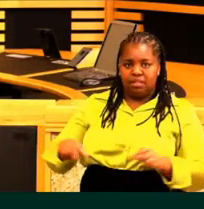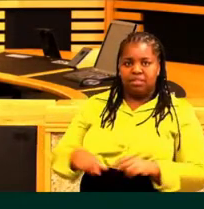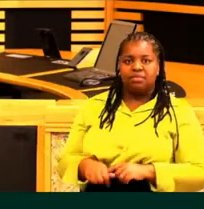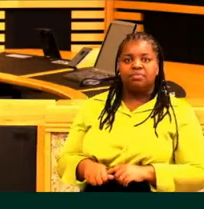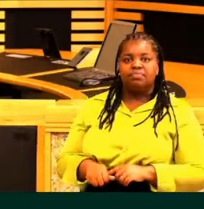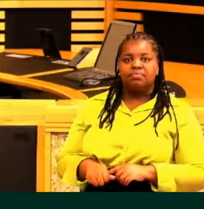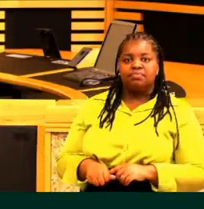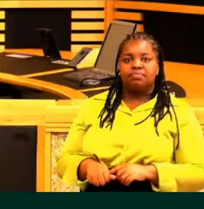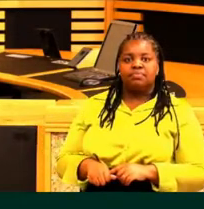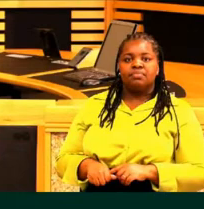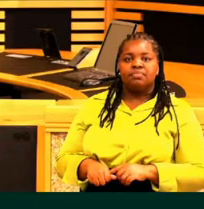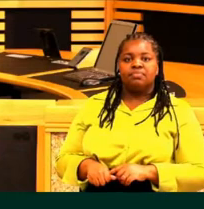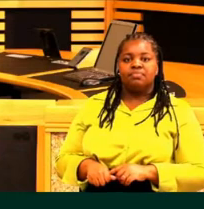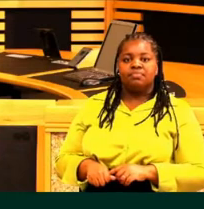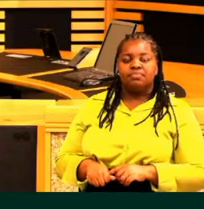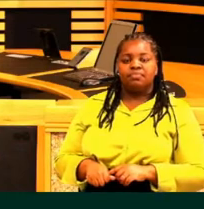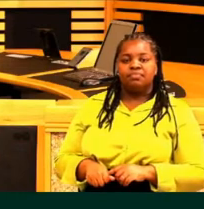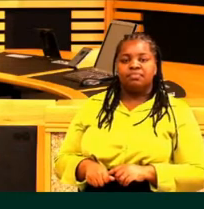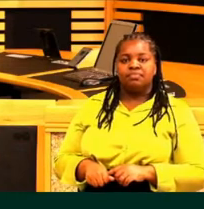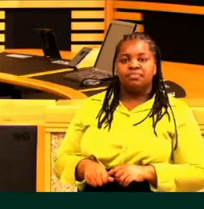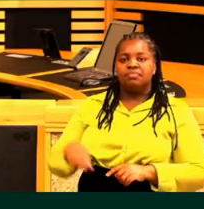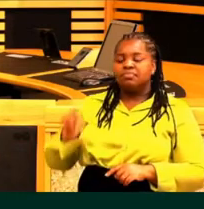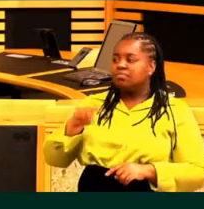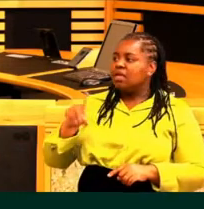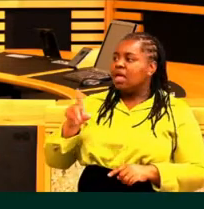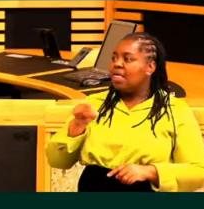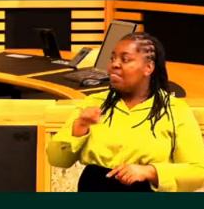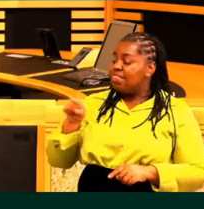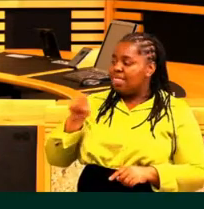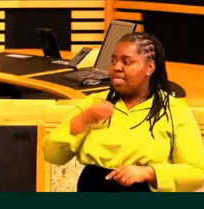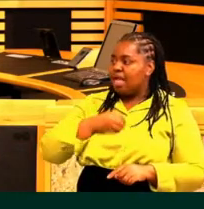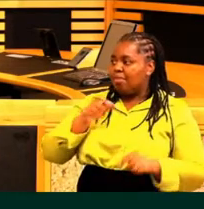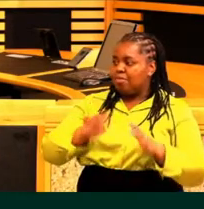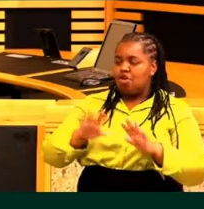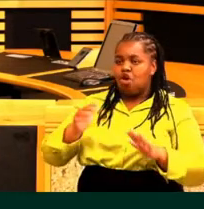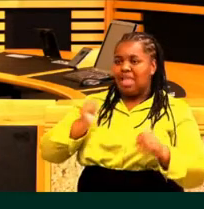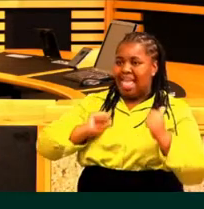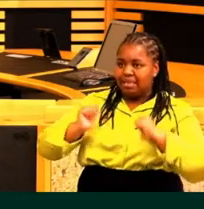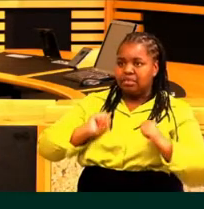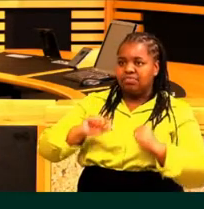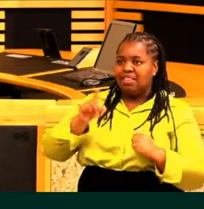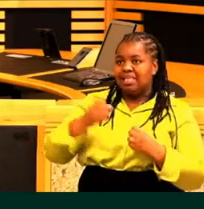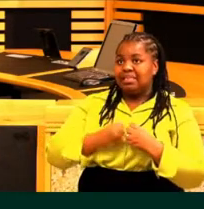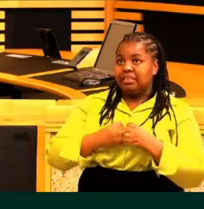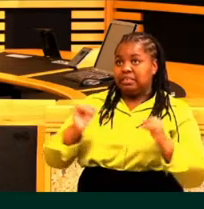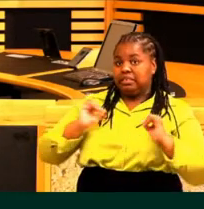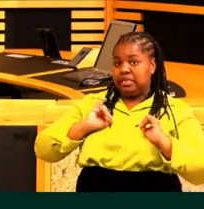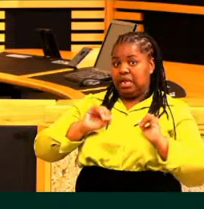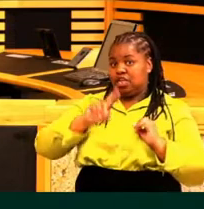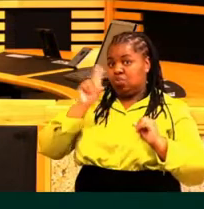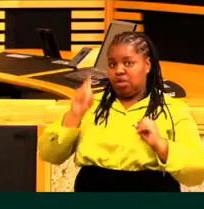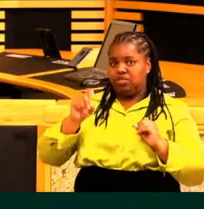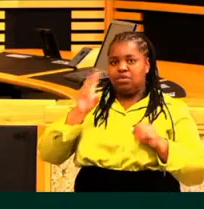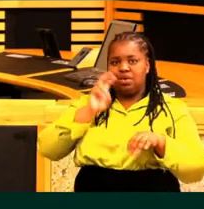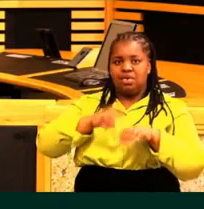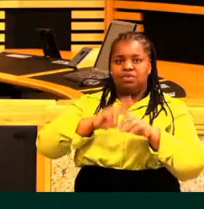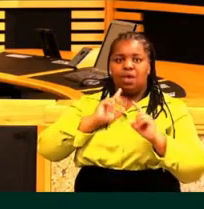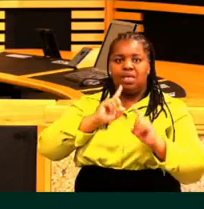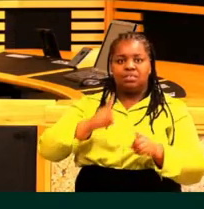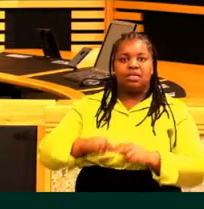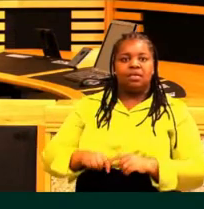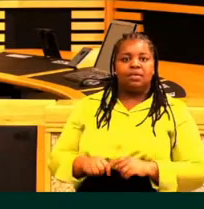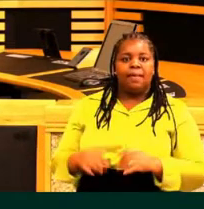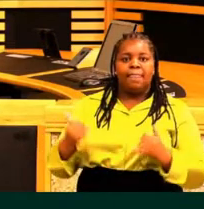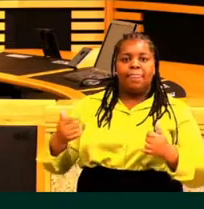you have young people who are who are not active in that space it's a serious question that we need to answer so we